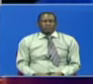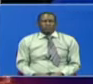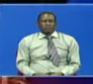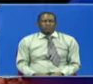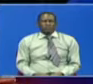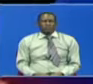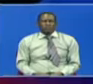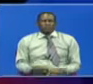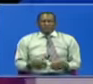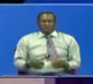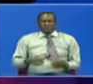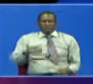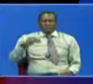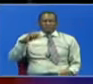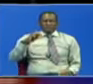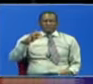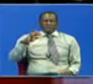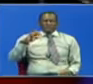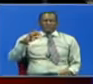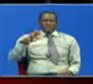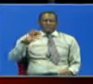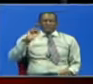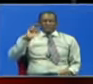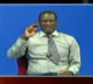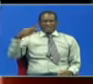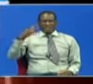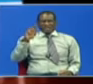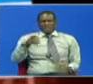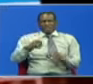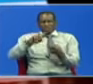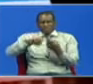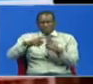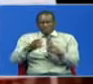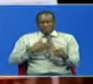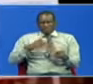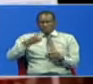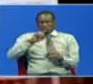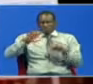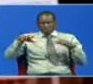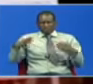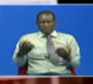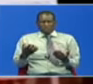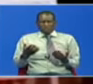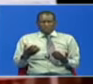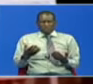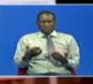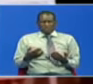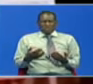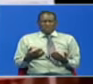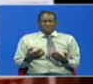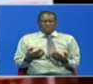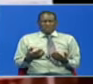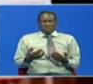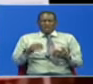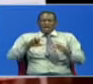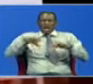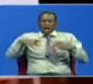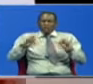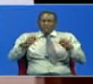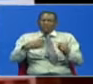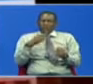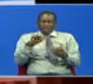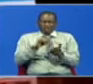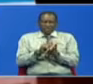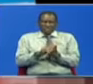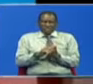My name is Graham Kajula from The Standard. My question is regards to what extent will you say that herd immunity has